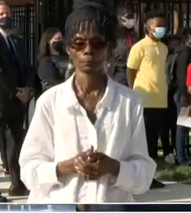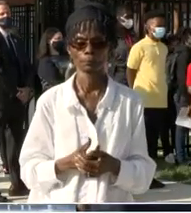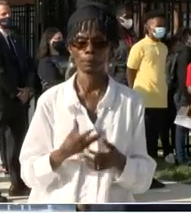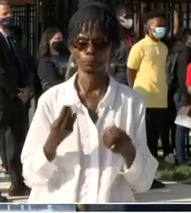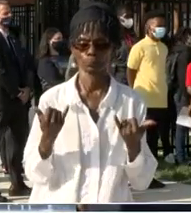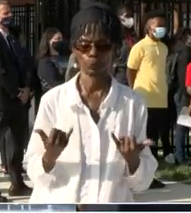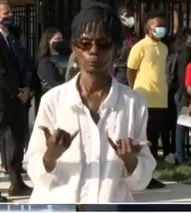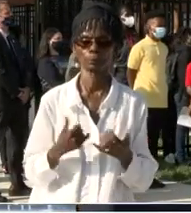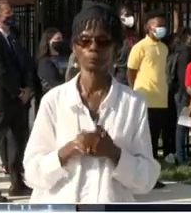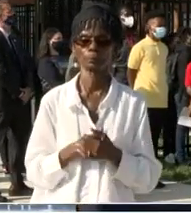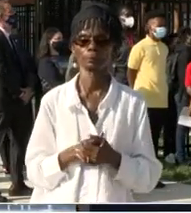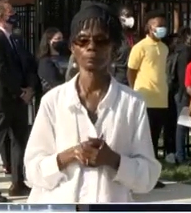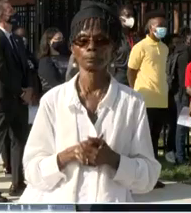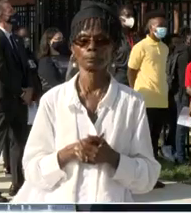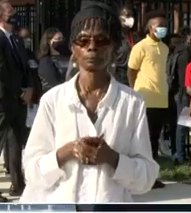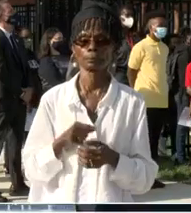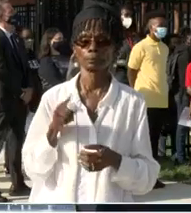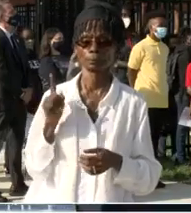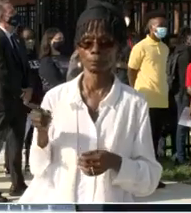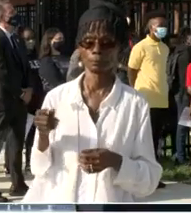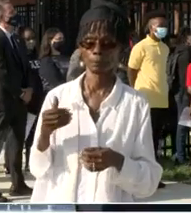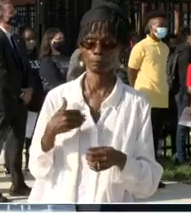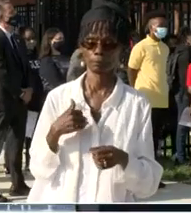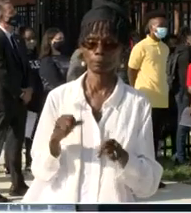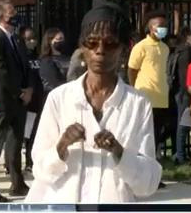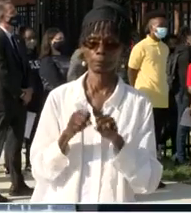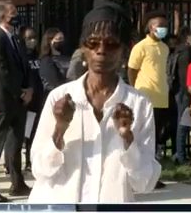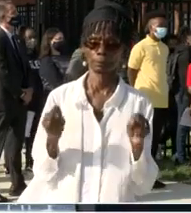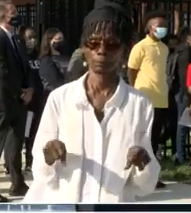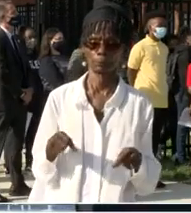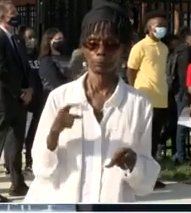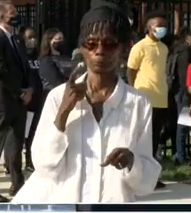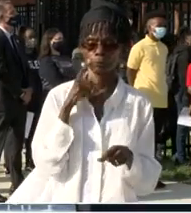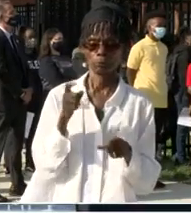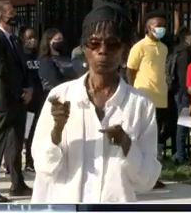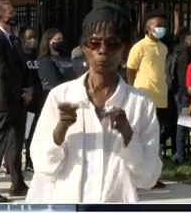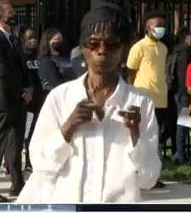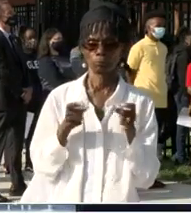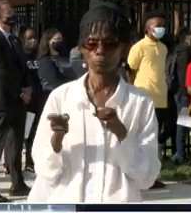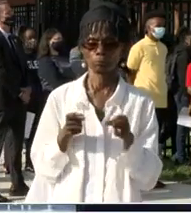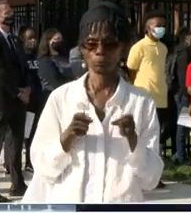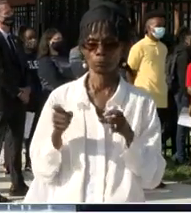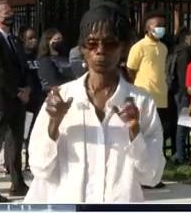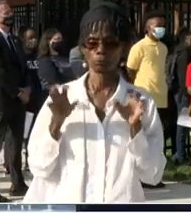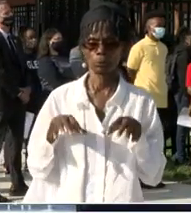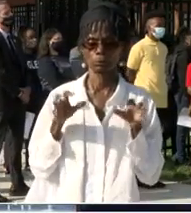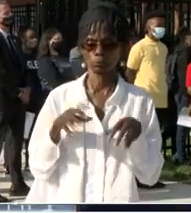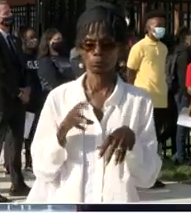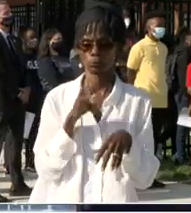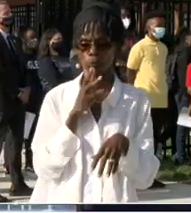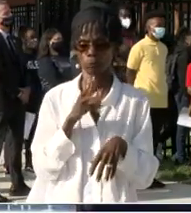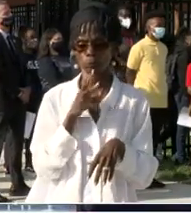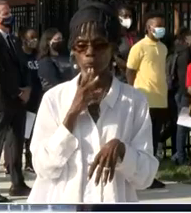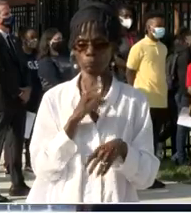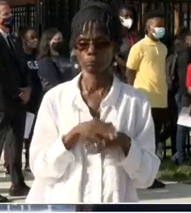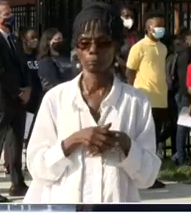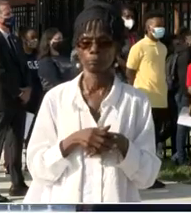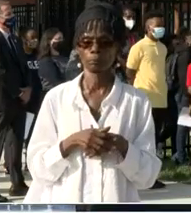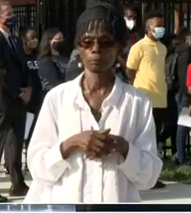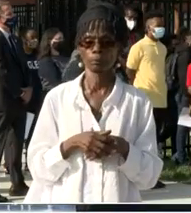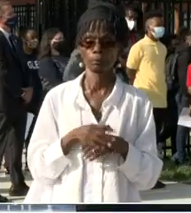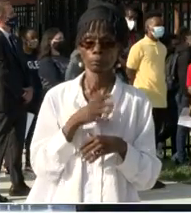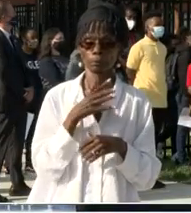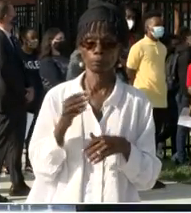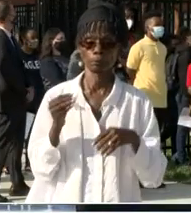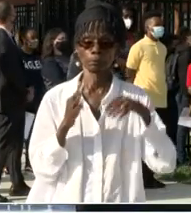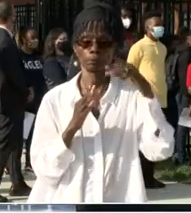to better manage stormwater, especially since we're right here on the Anacostia River. Additionally, the new vegetated roof will use native plants to